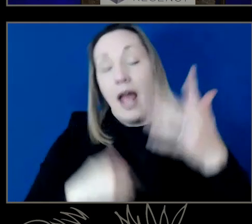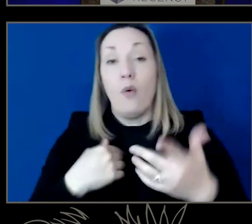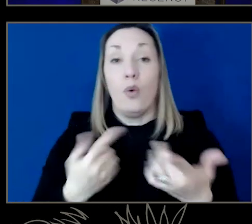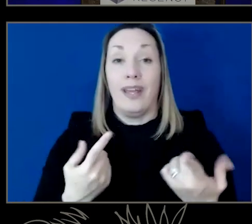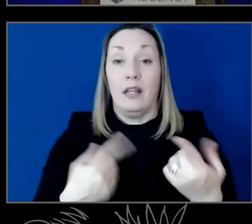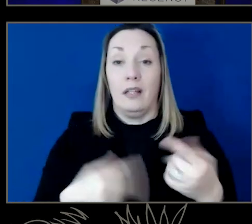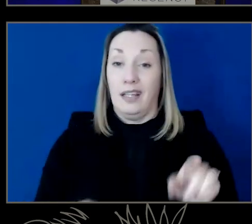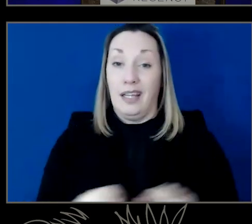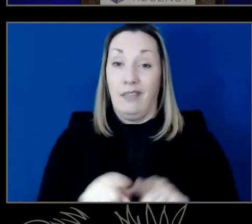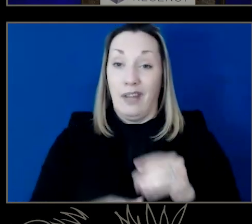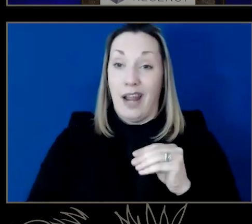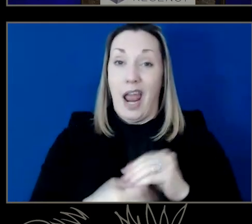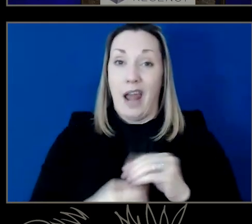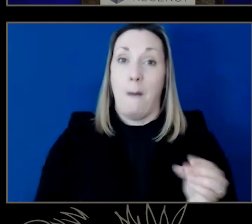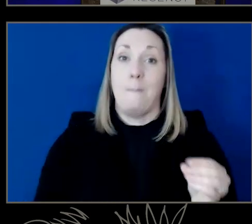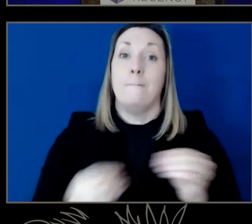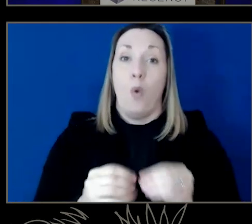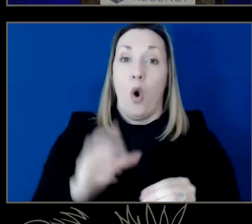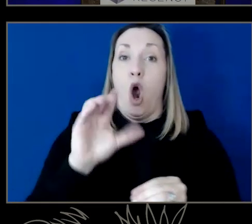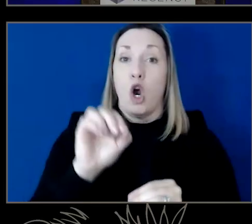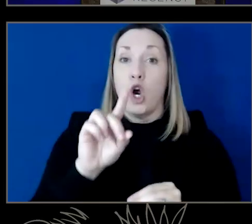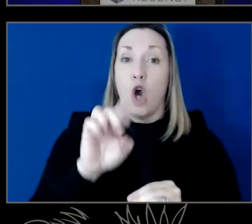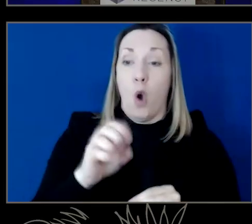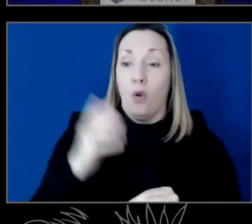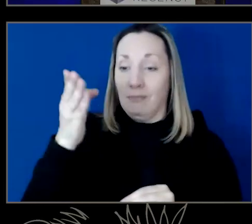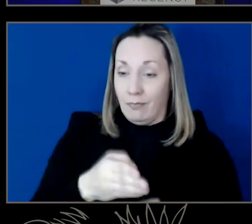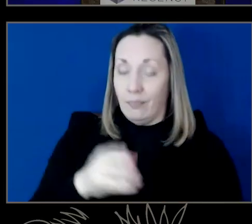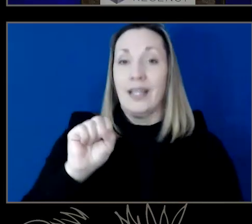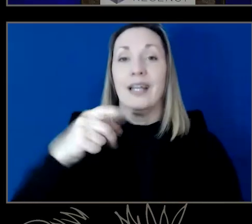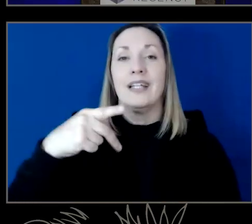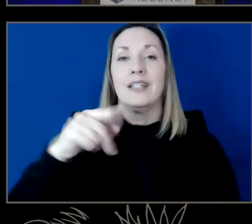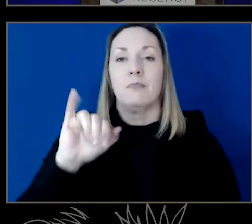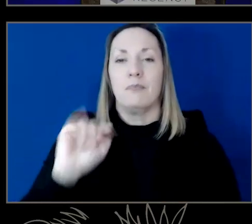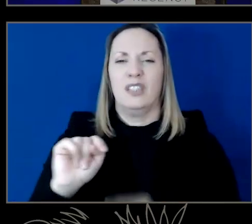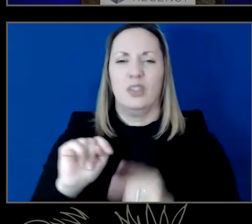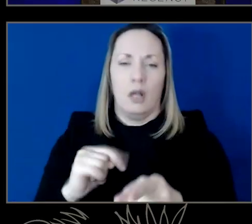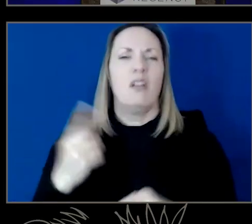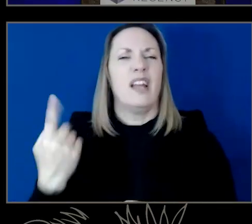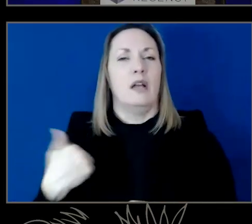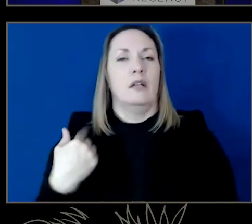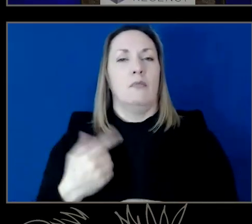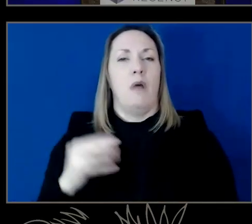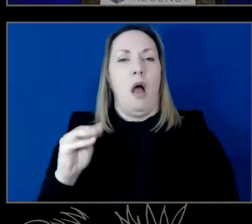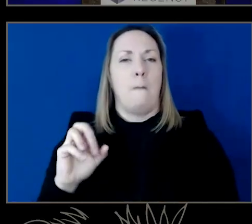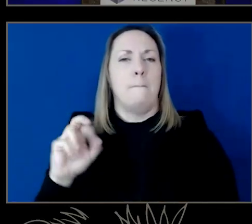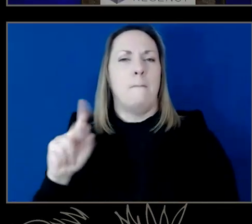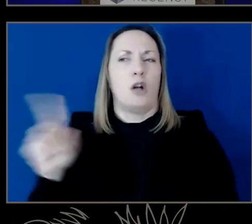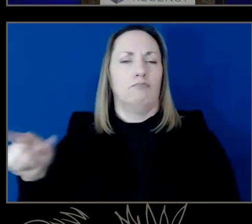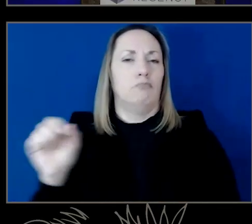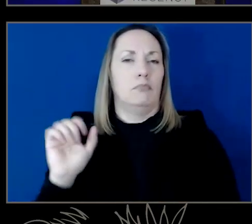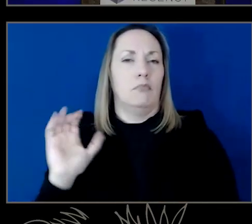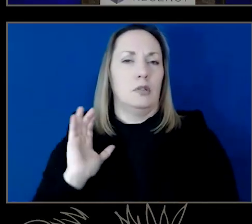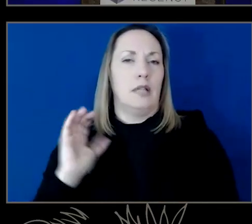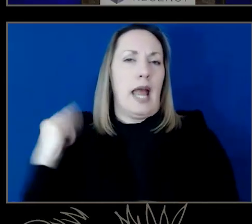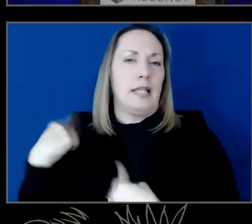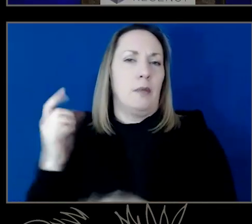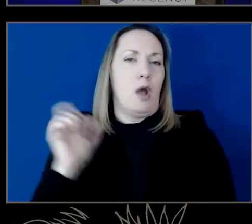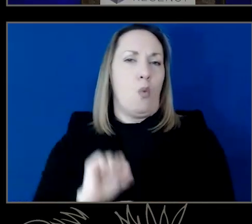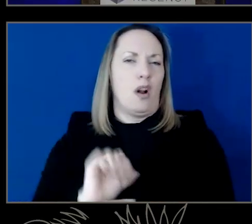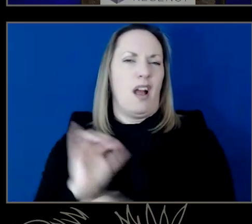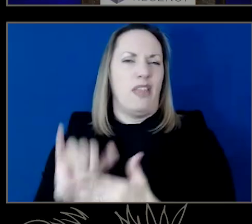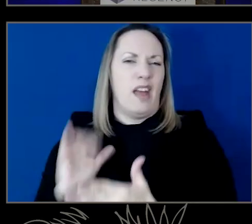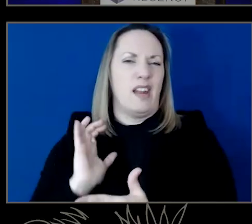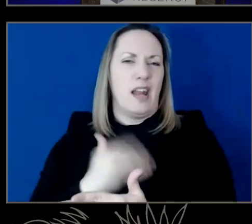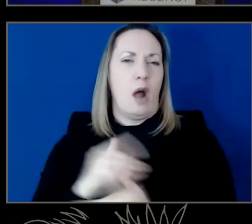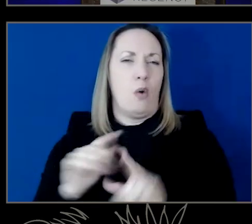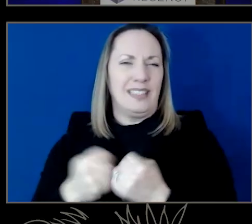to add even more and more code splitting to these. So this is a lot of work that Mark Daglish has been working on our team, of taking all of that route module and splitting up